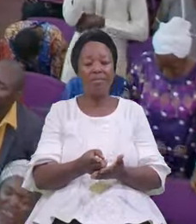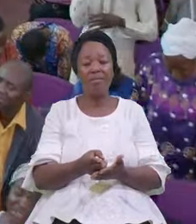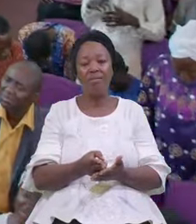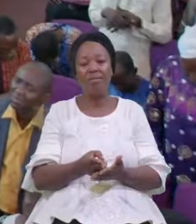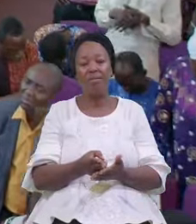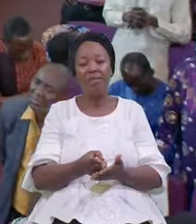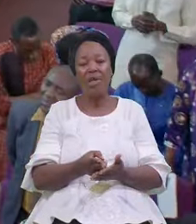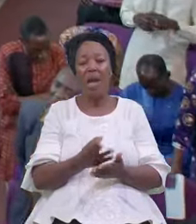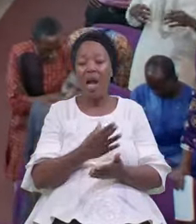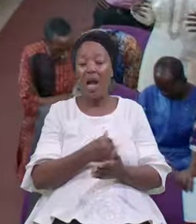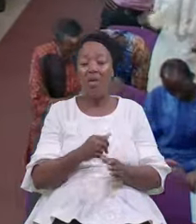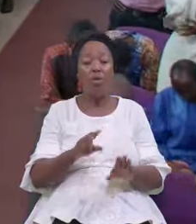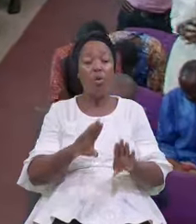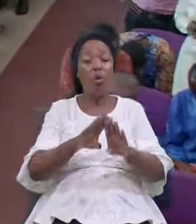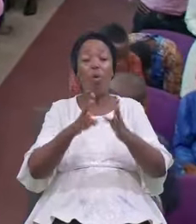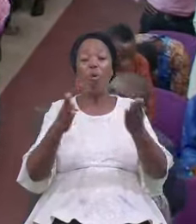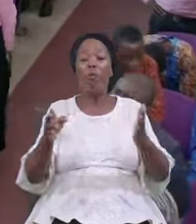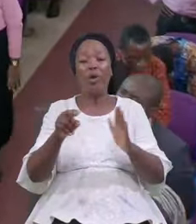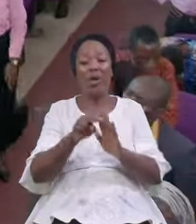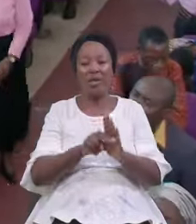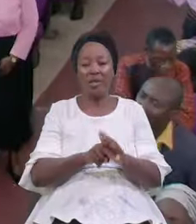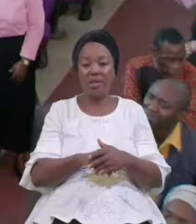and transparency.